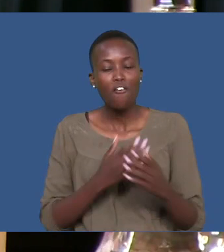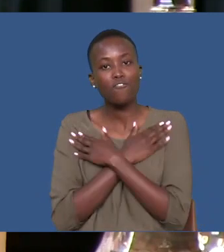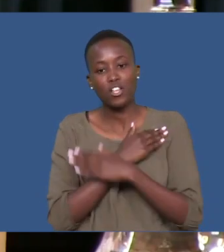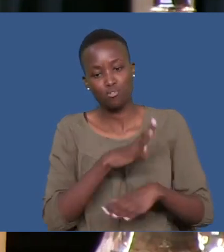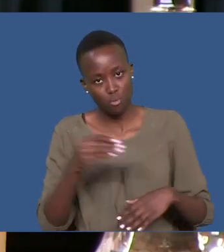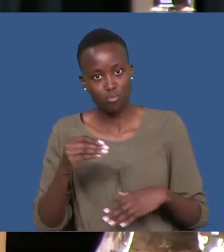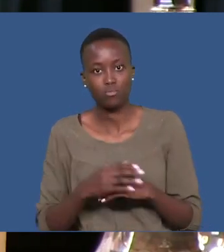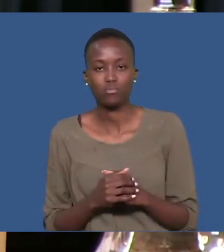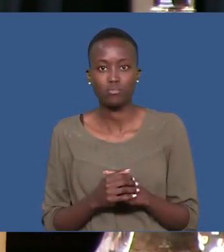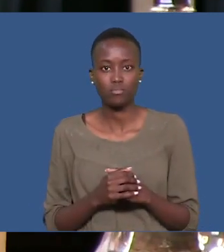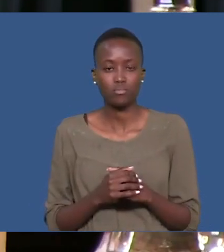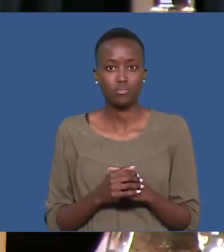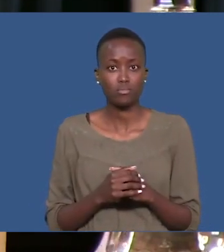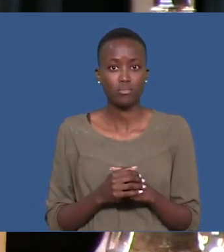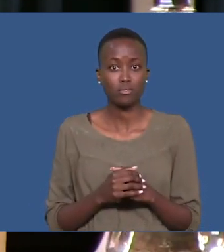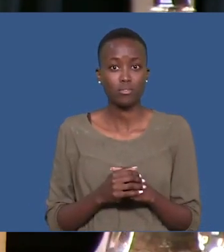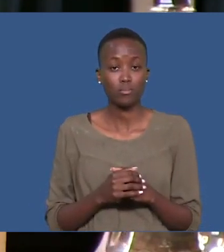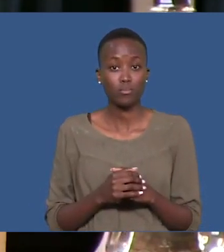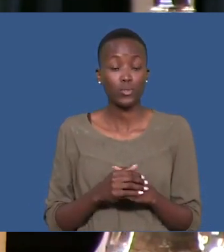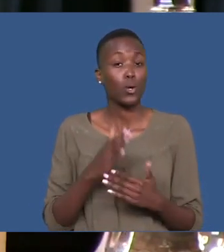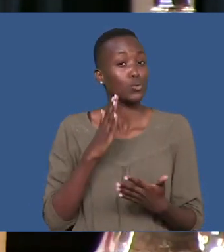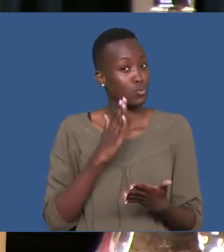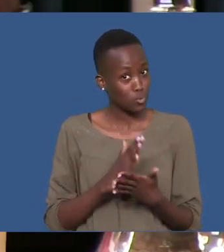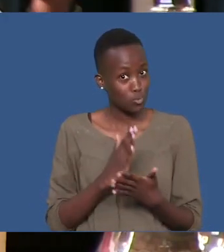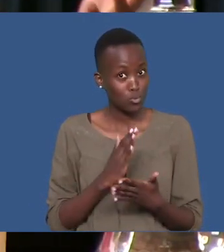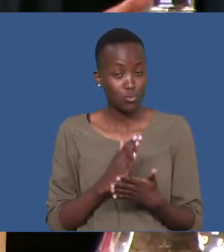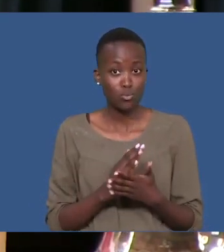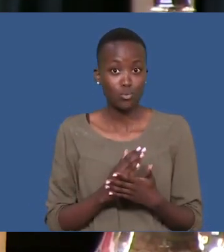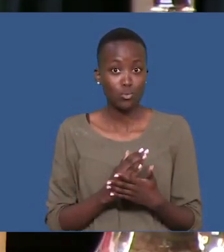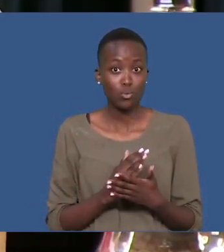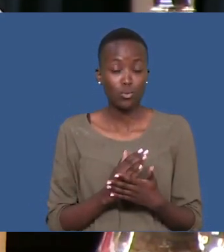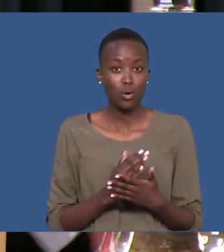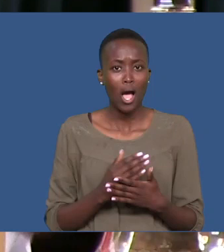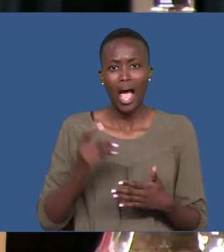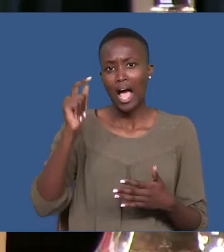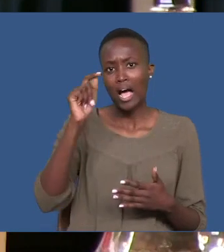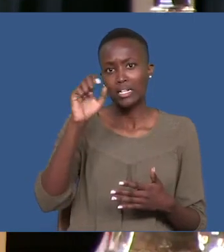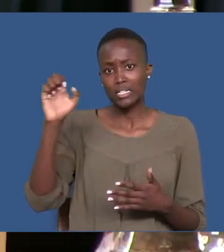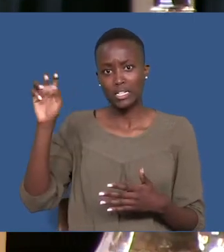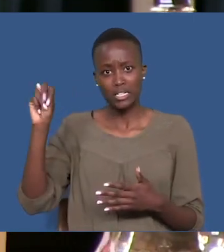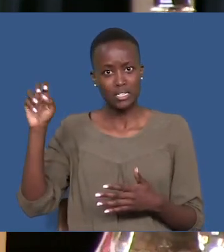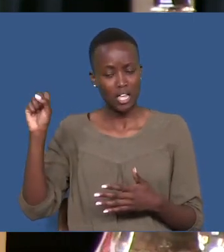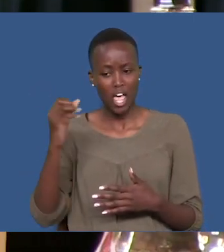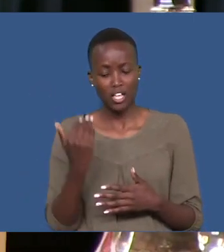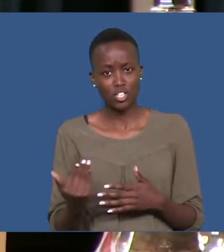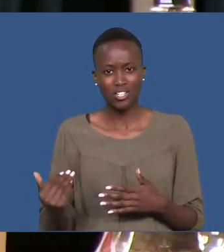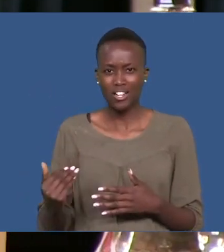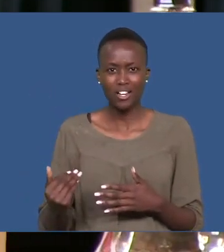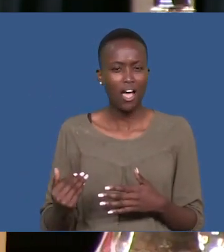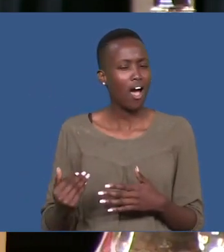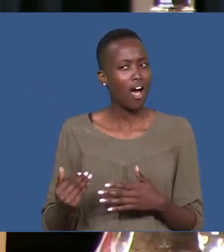appreciate, and I know you acknowledge, is that they are very sensitive about how other people around them think about them.